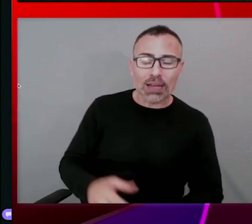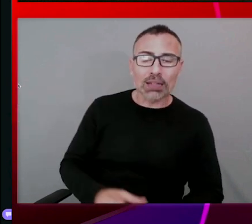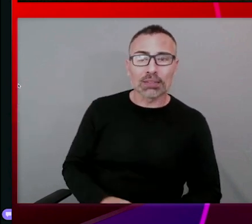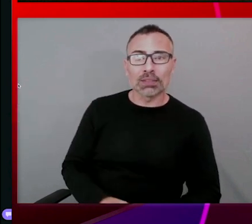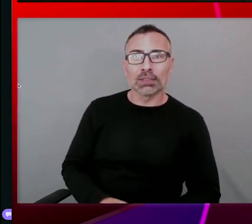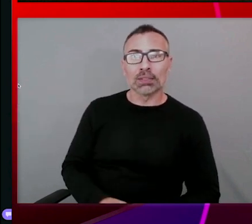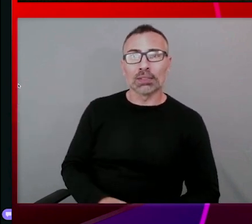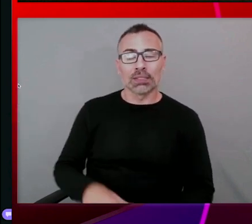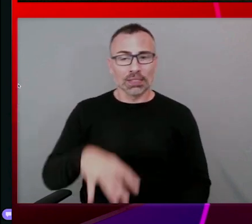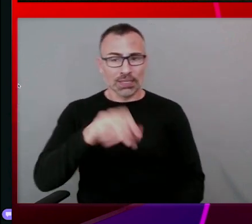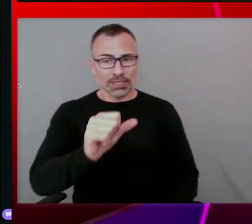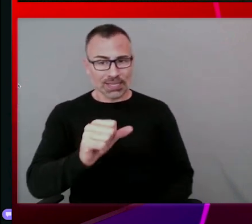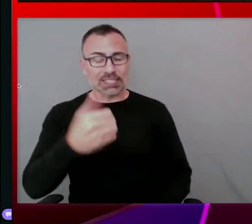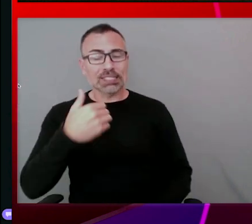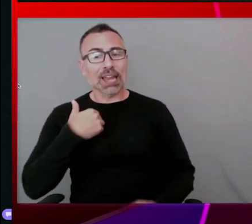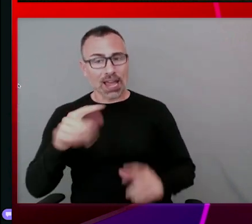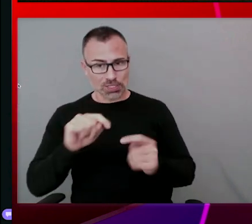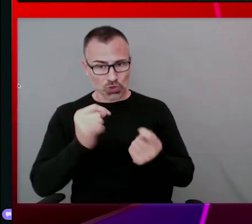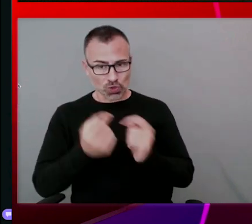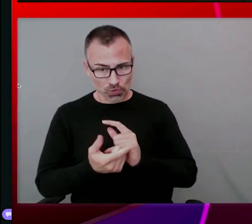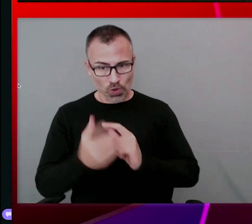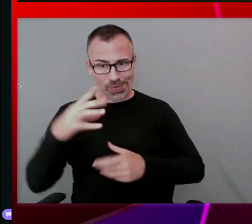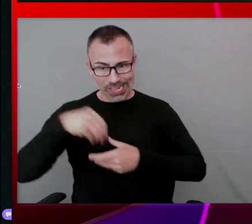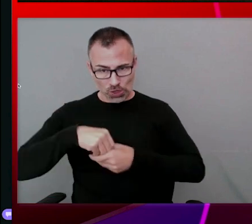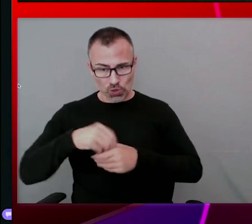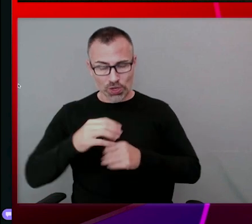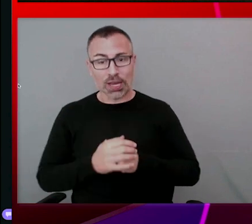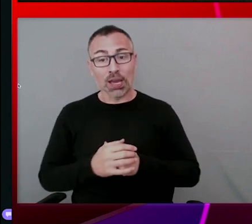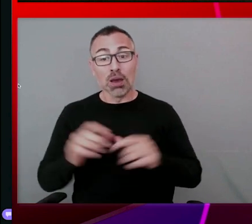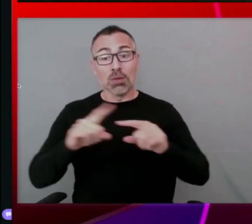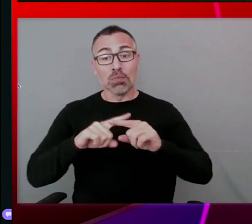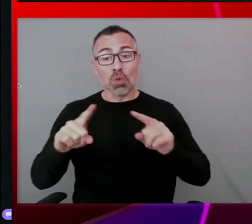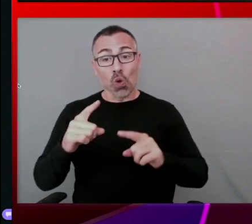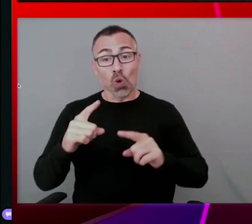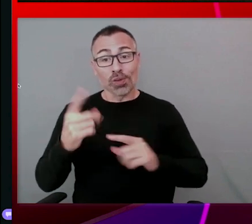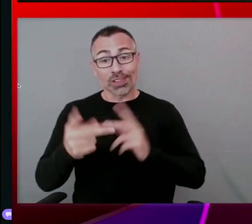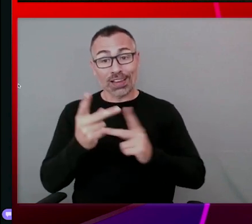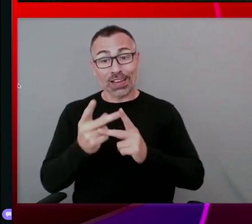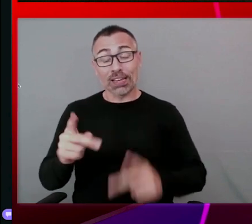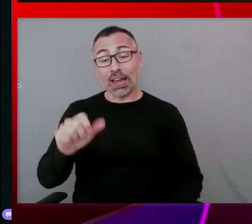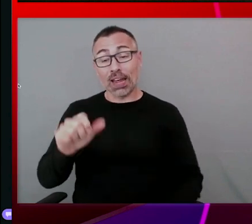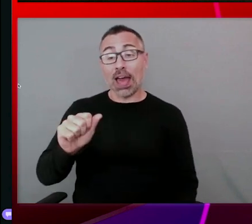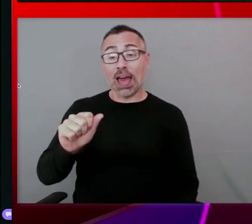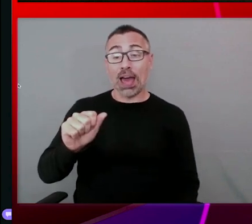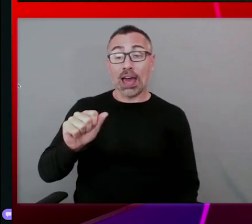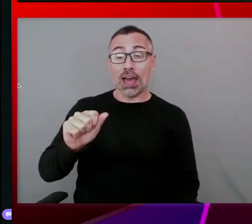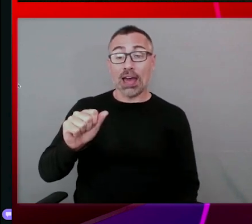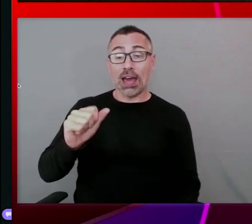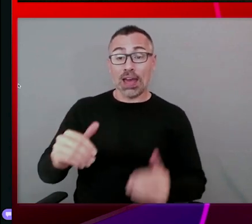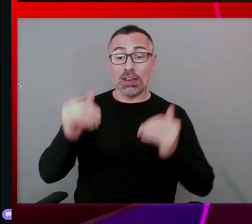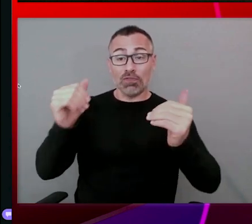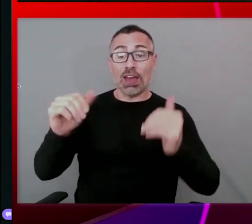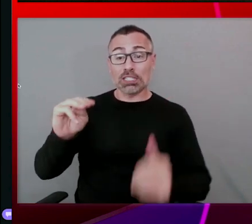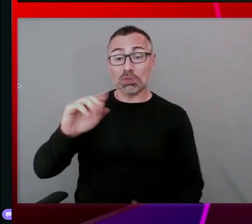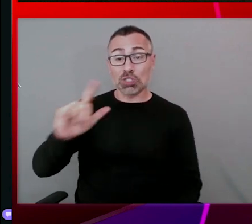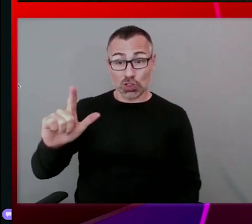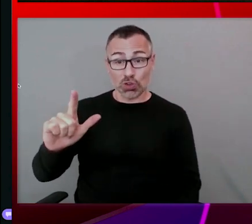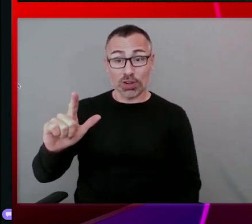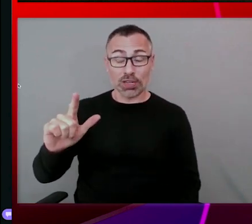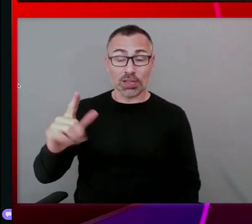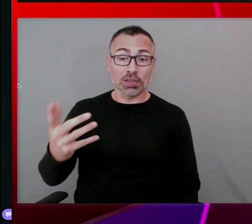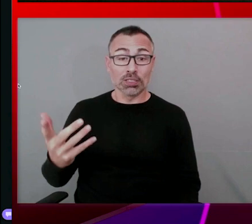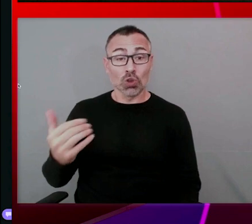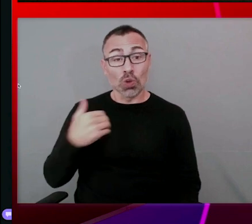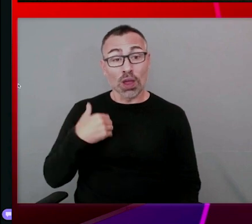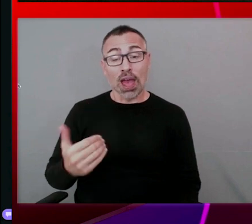transform built in. Yeah. And both common transform as well as advanced machine learning platform as well, like one-hot encoding, for example, or Gotcha. time